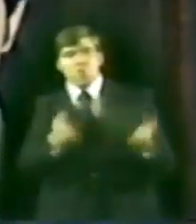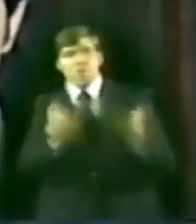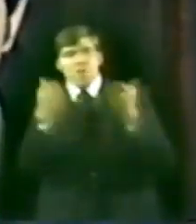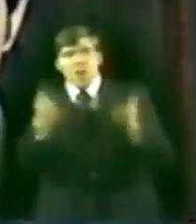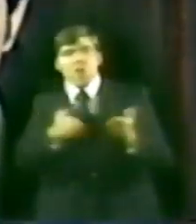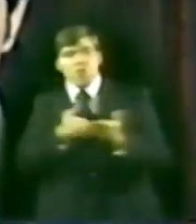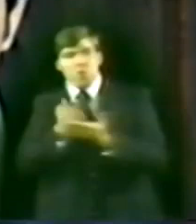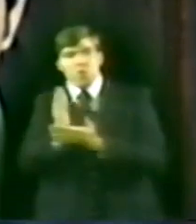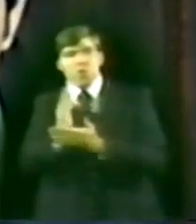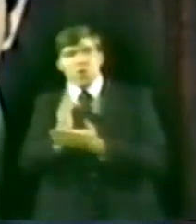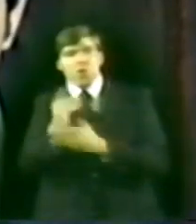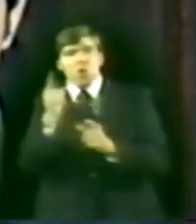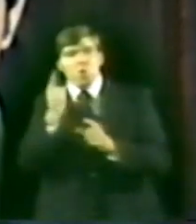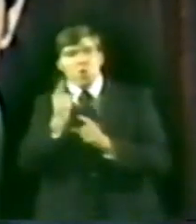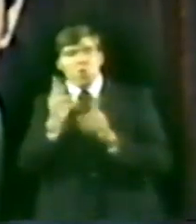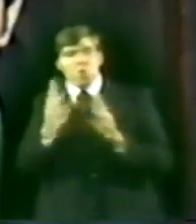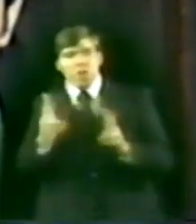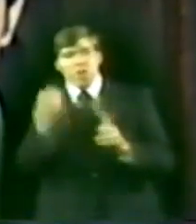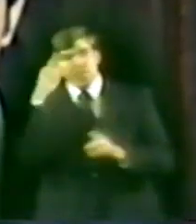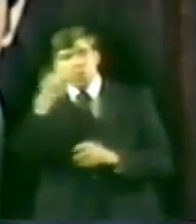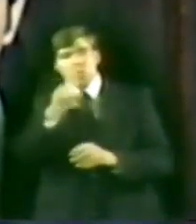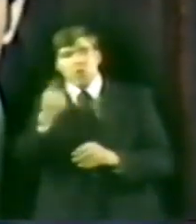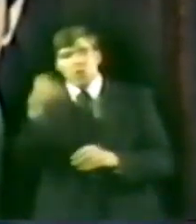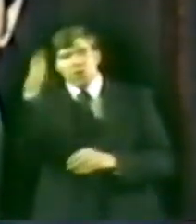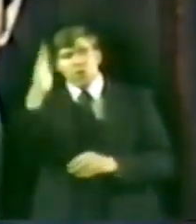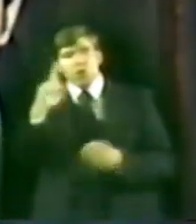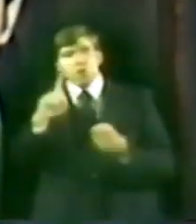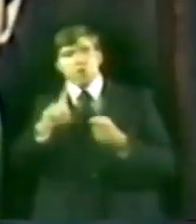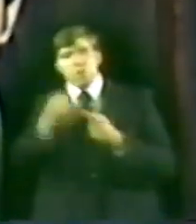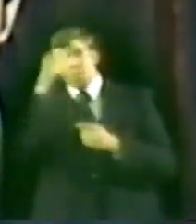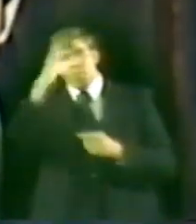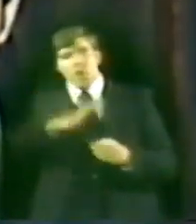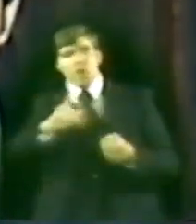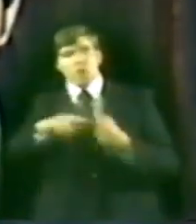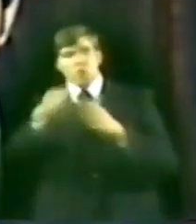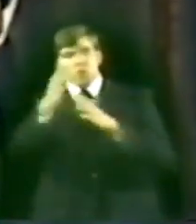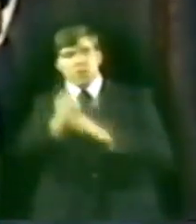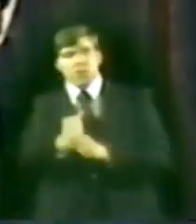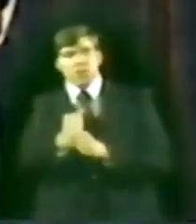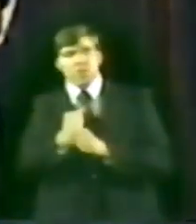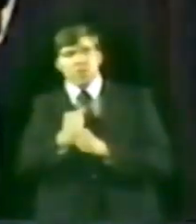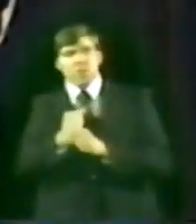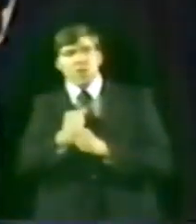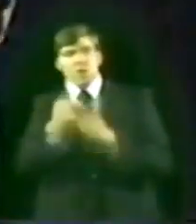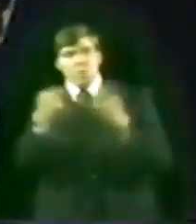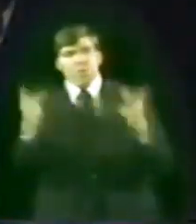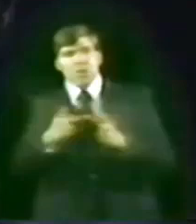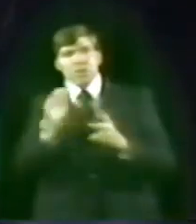individual to earn a place in the kingdom of heaven. I testify that these things are true.